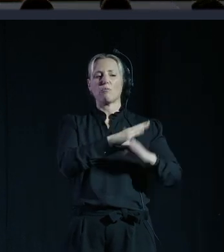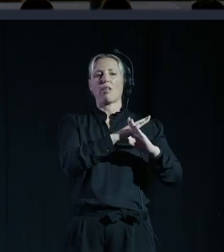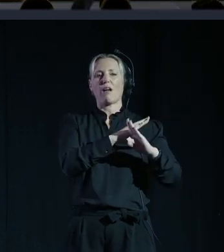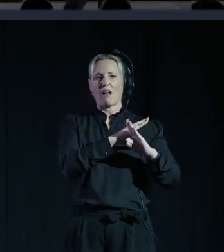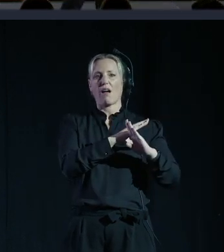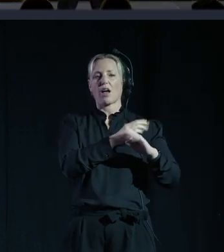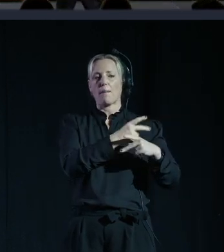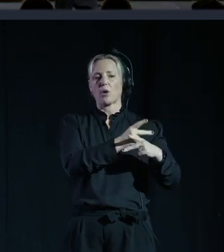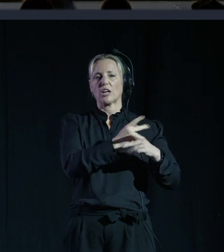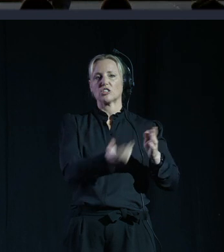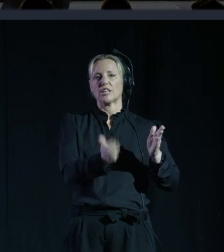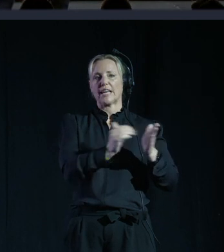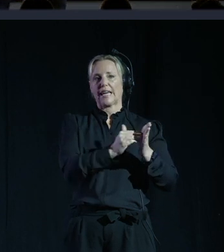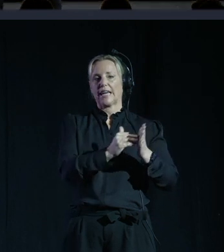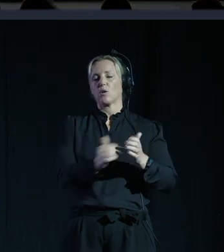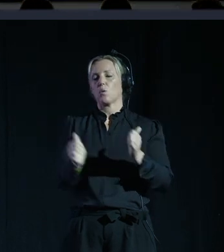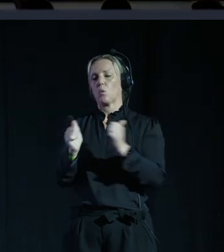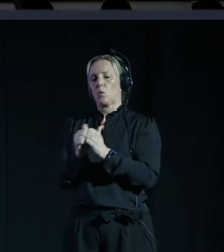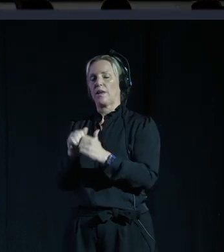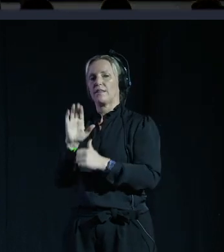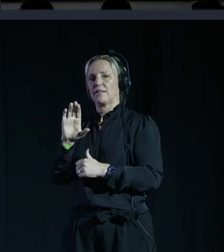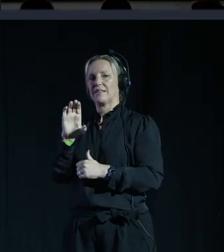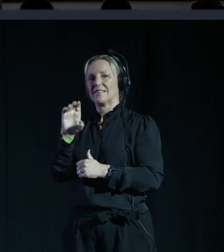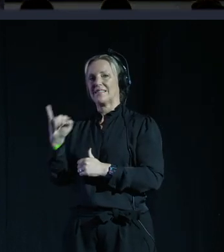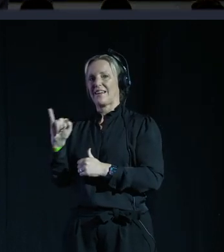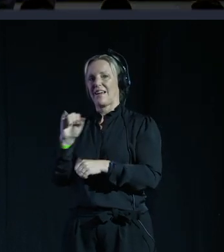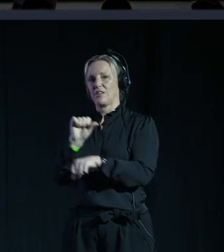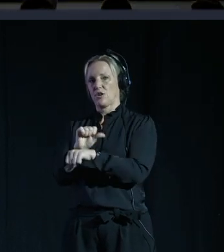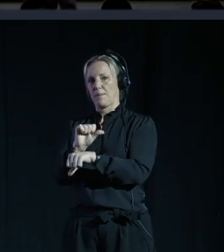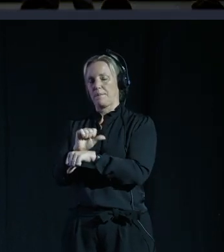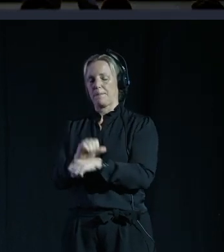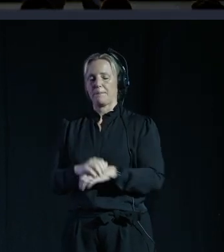jobs. Now, on the deployment side,